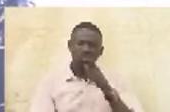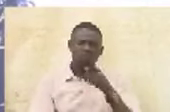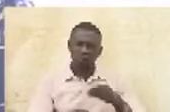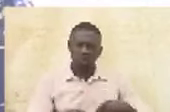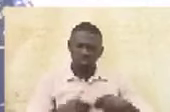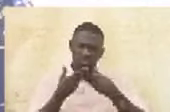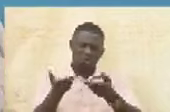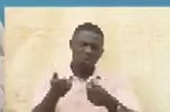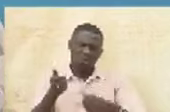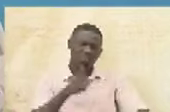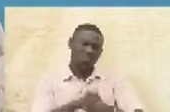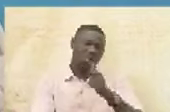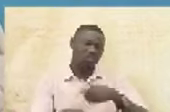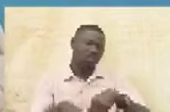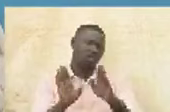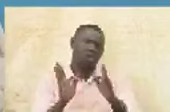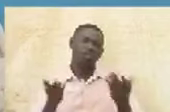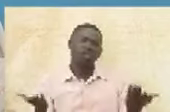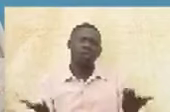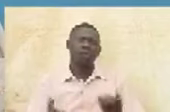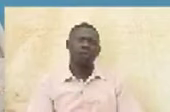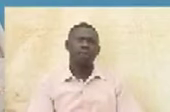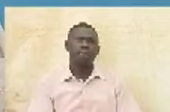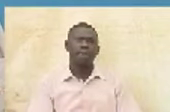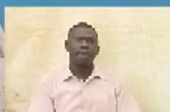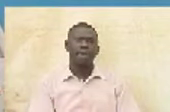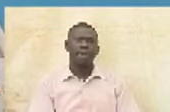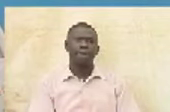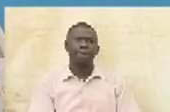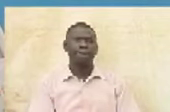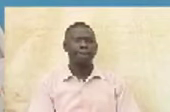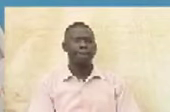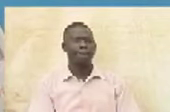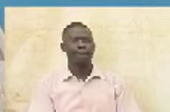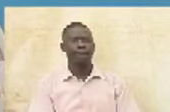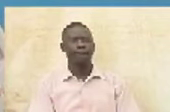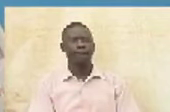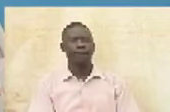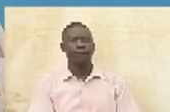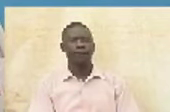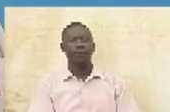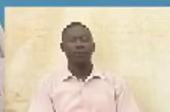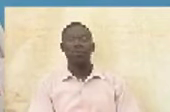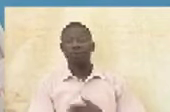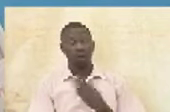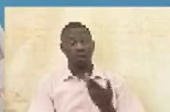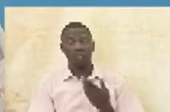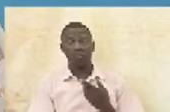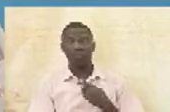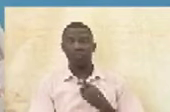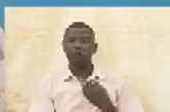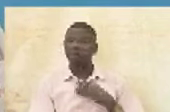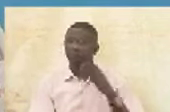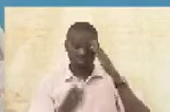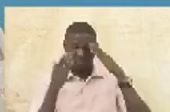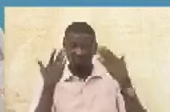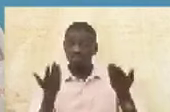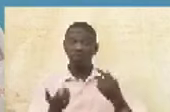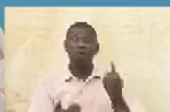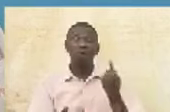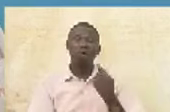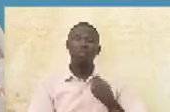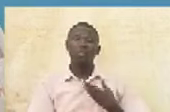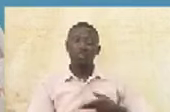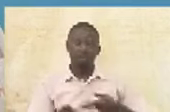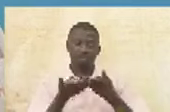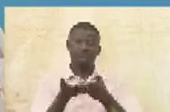abiroti. Alkalo ni ndemjunda ngaruna dimbal bulden kaya samba. Well, the alkali, I cannot get his reaction, but because